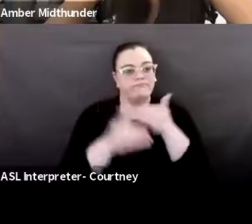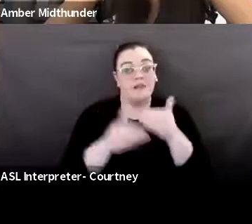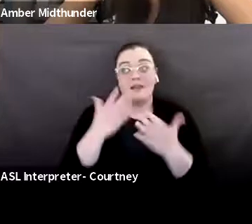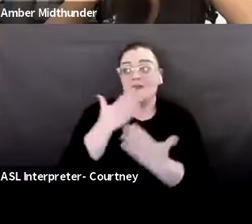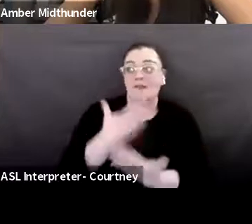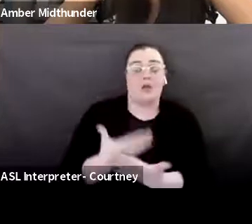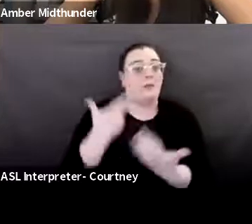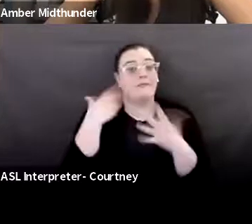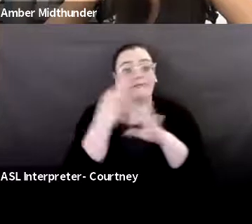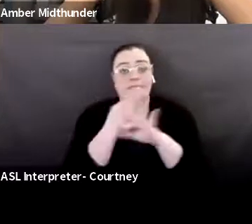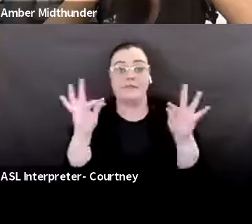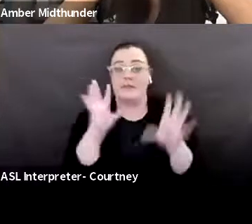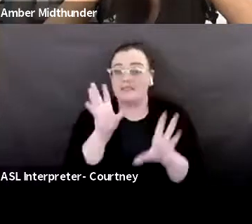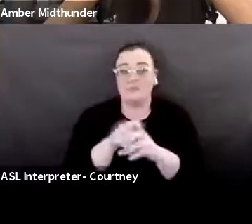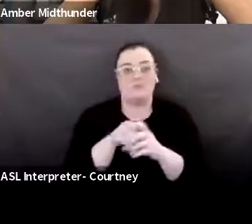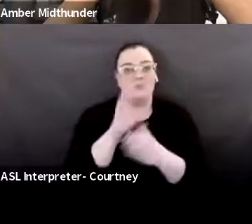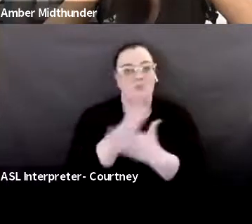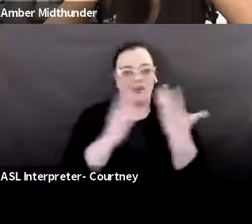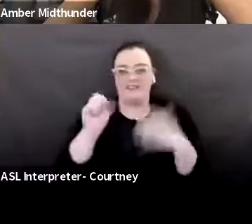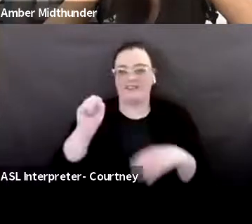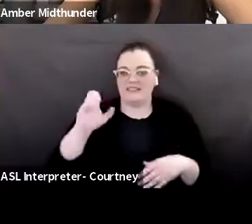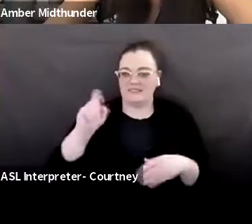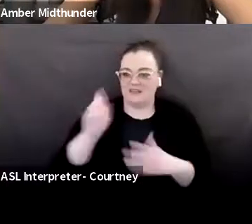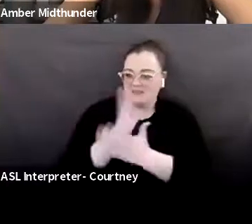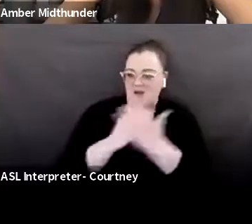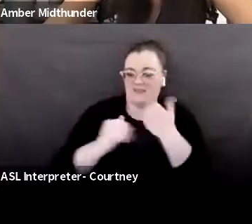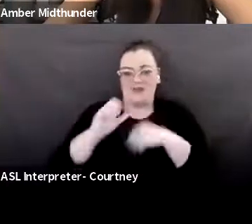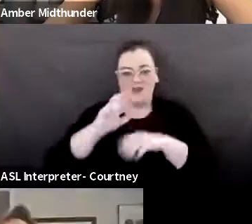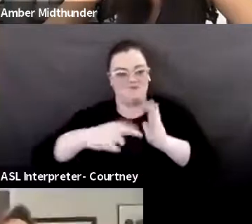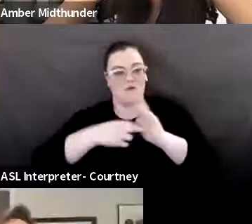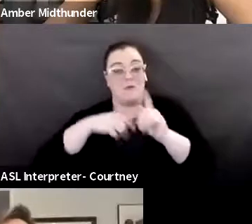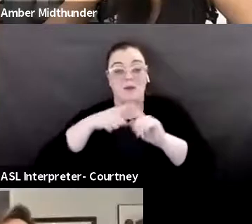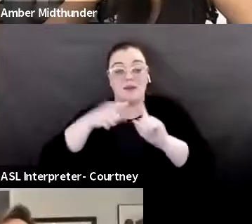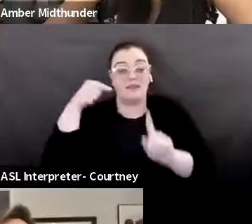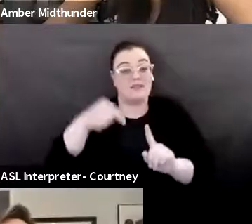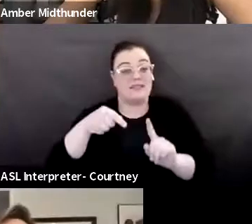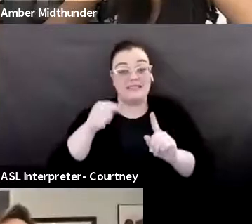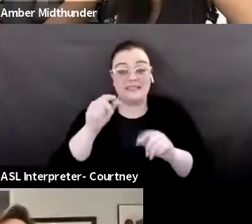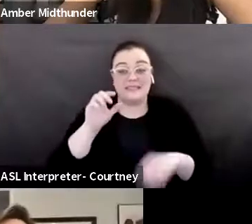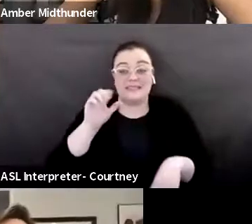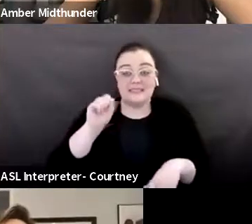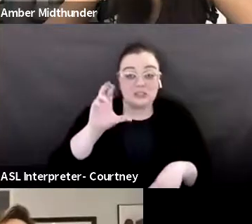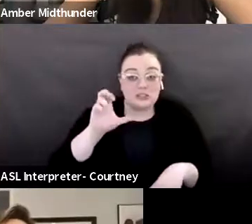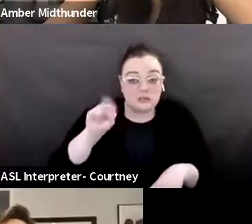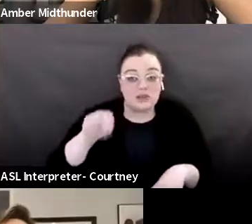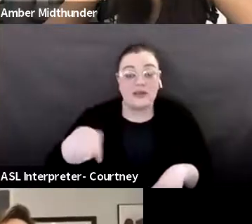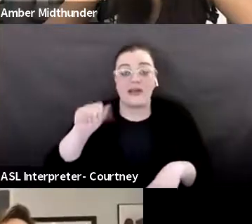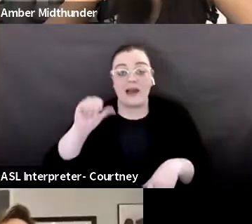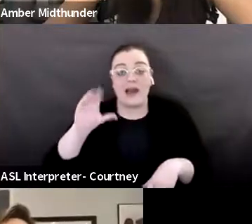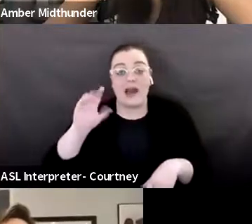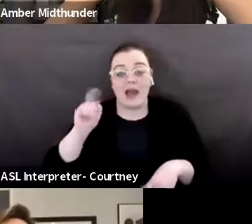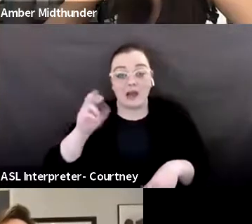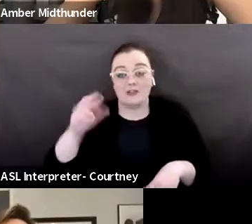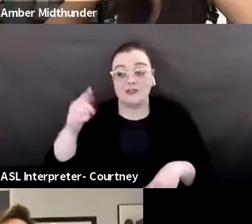there of TNT's Geronimo. But, this is a craft. This is a Screen Actors Guild and AFTRA. And